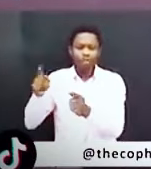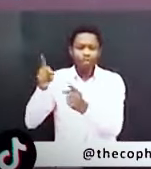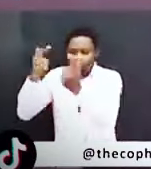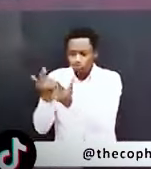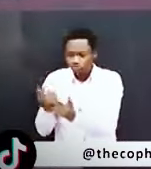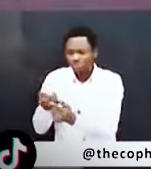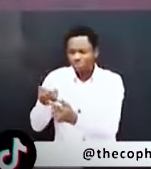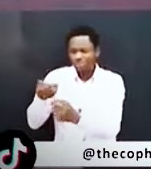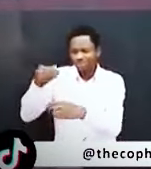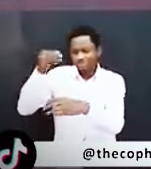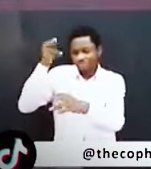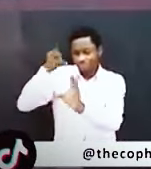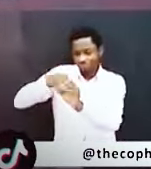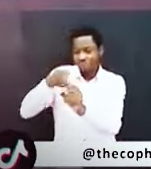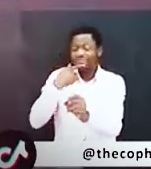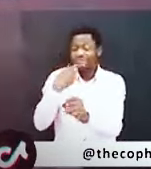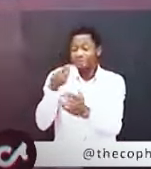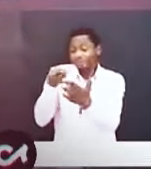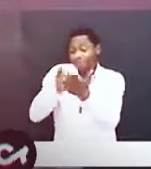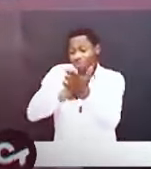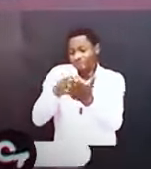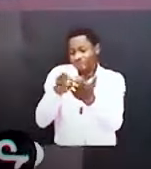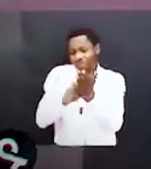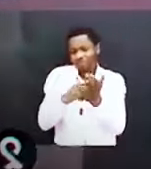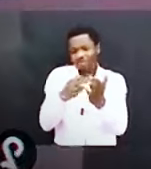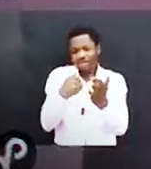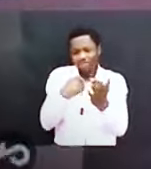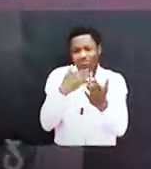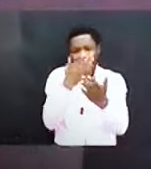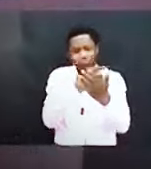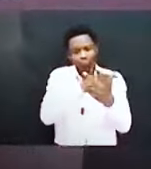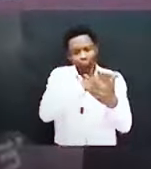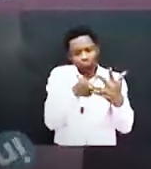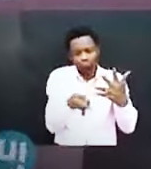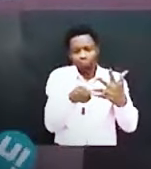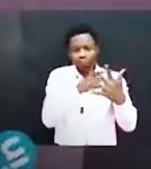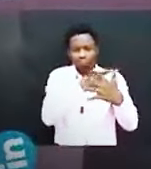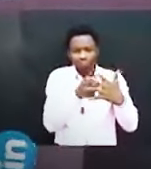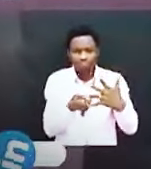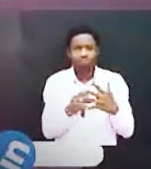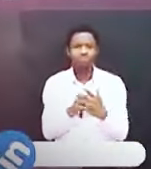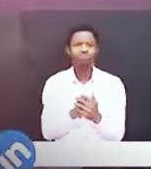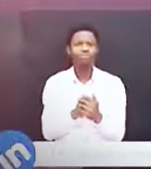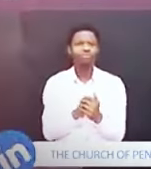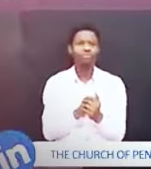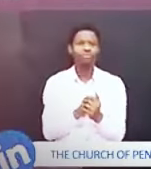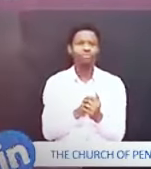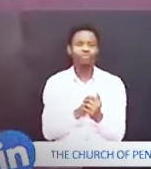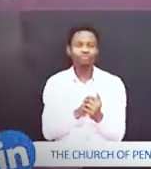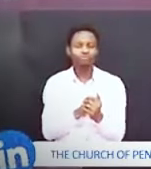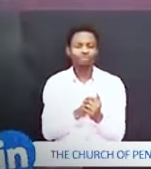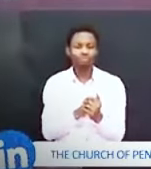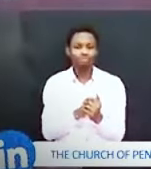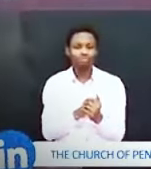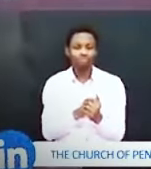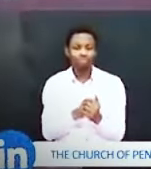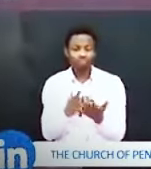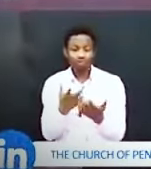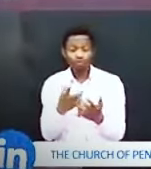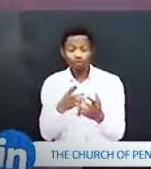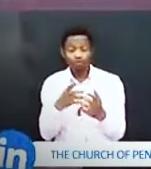Puritan, enumerates, he mentions them one by one, the common duty of a husband